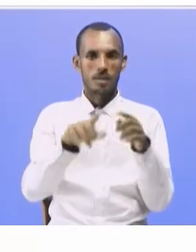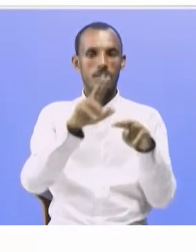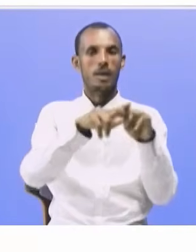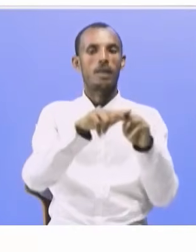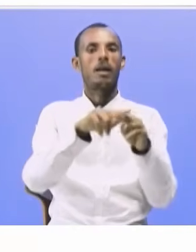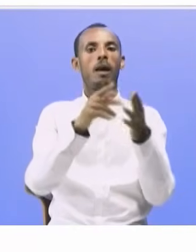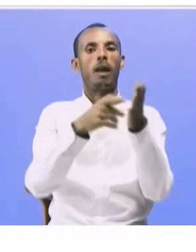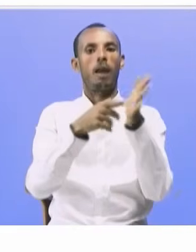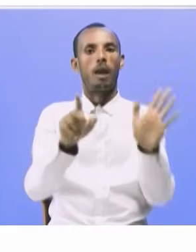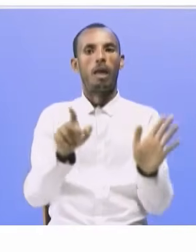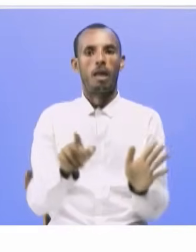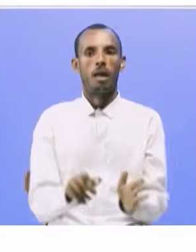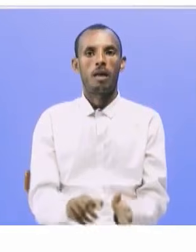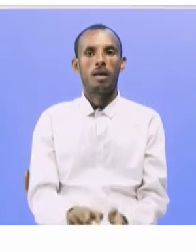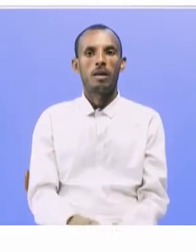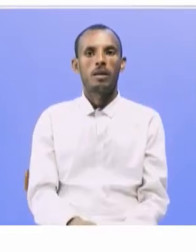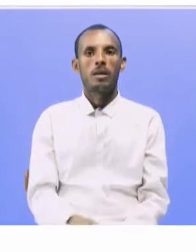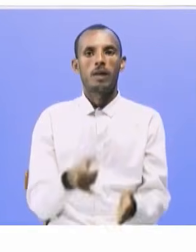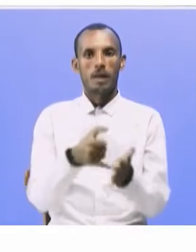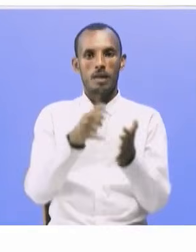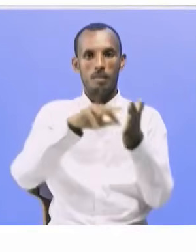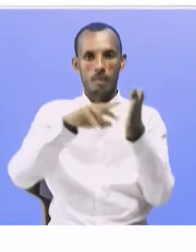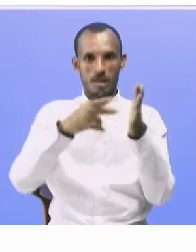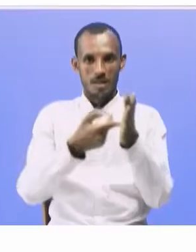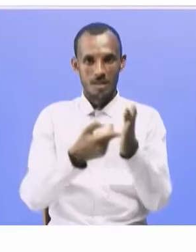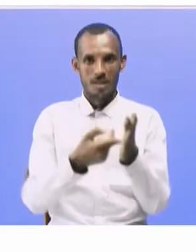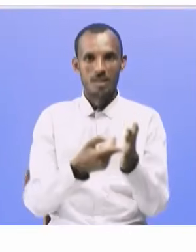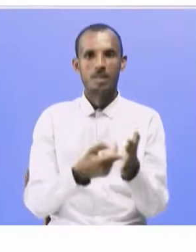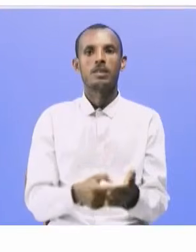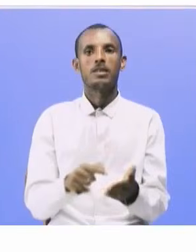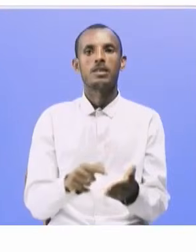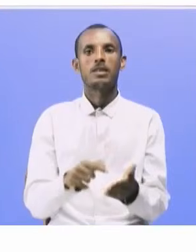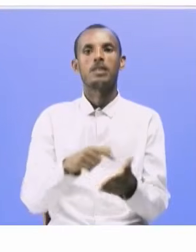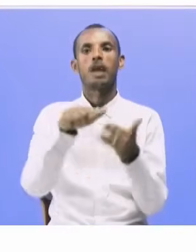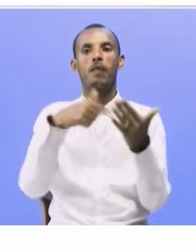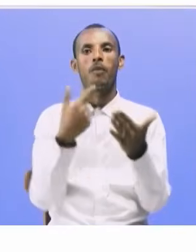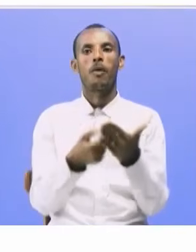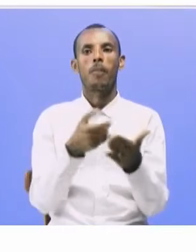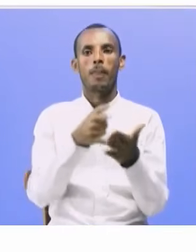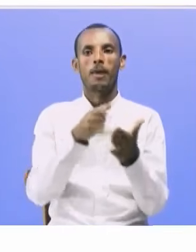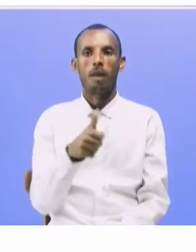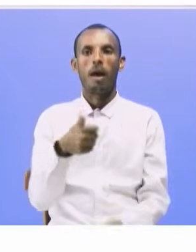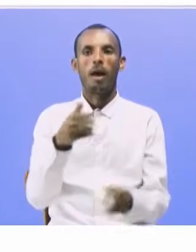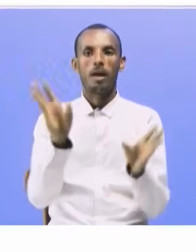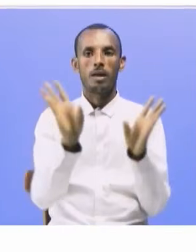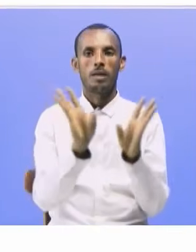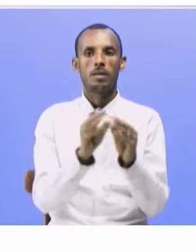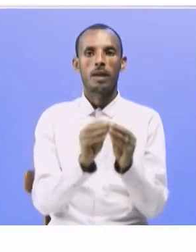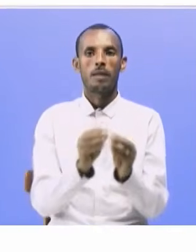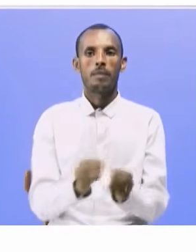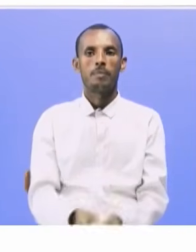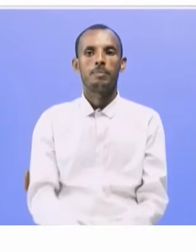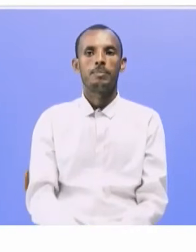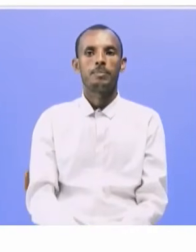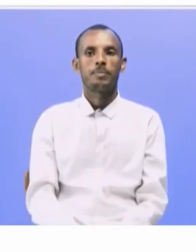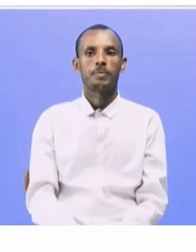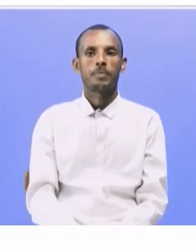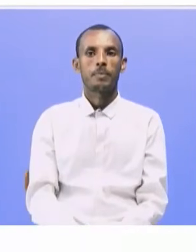well defined. Hence, therefore, it is not a set. It's not a